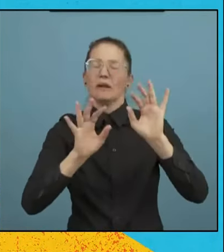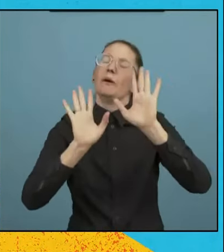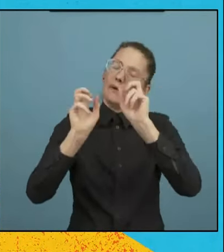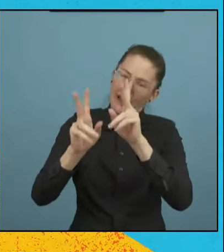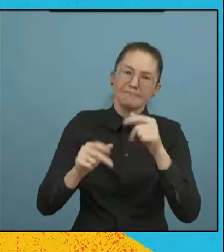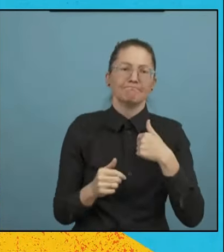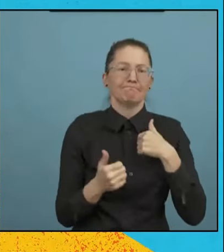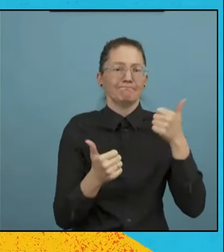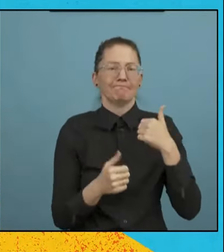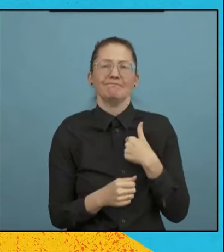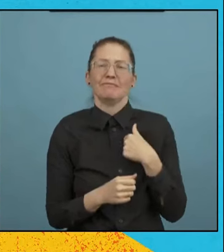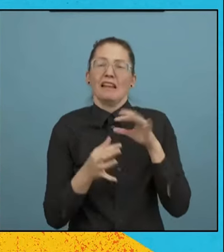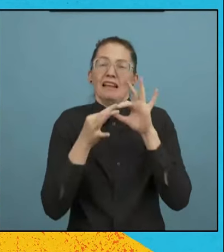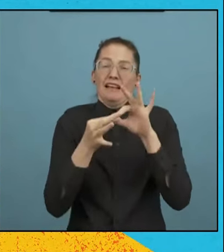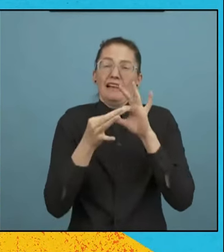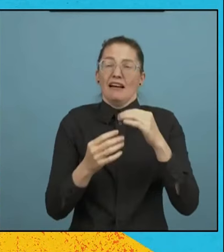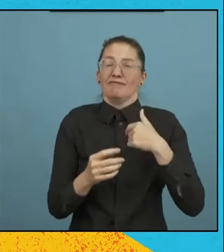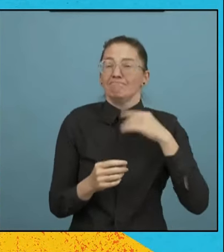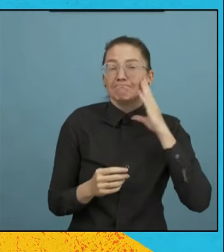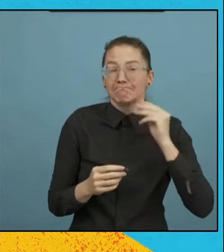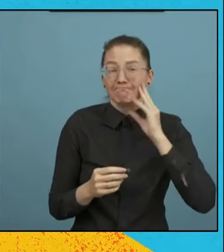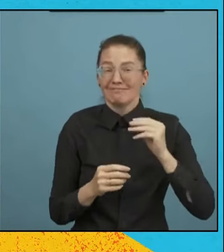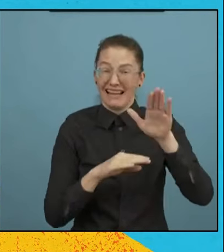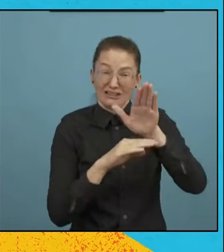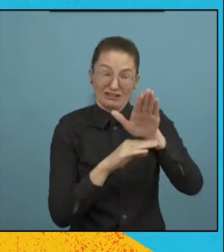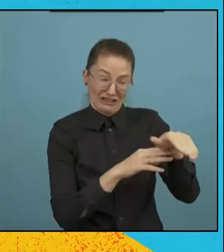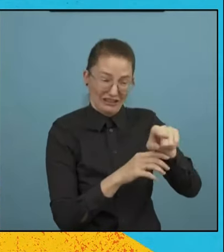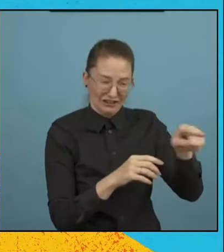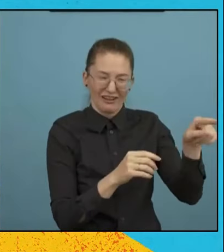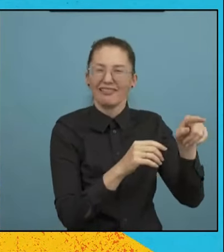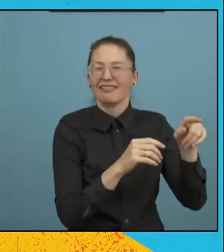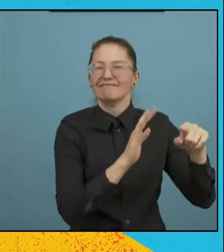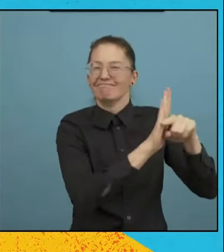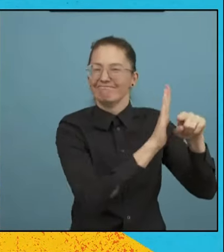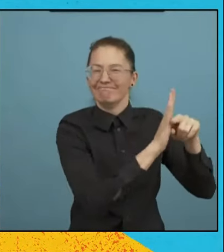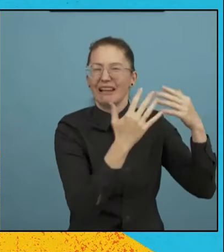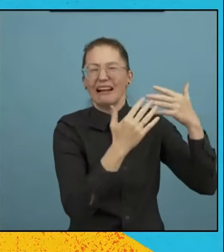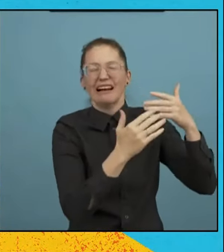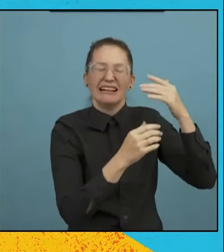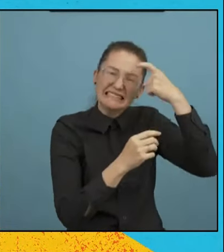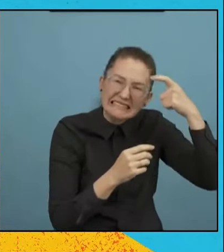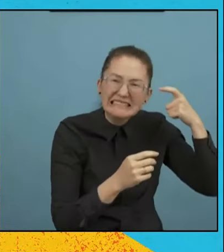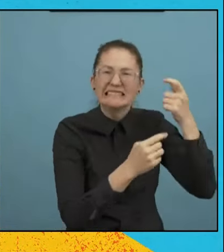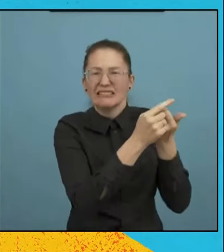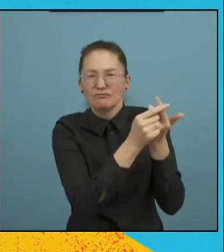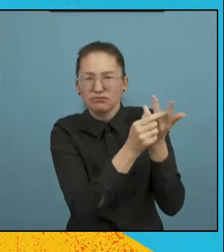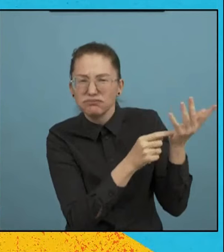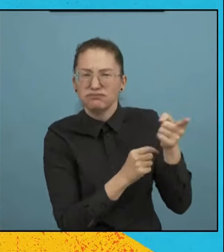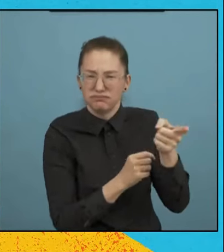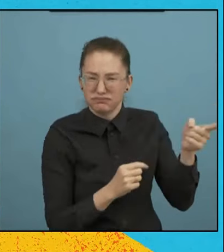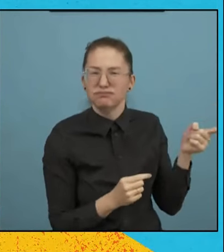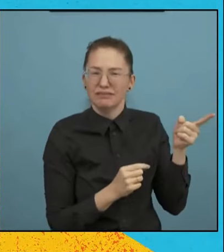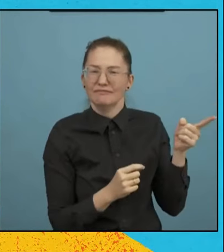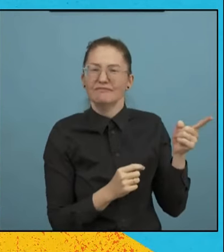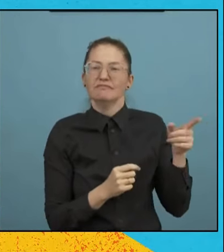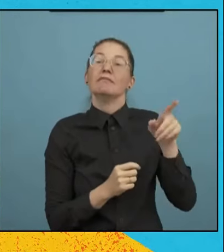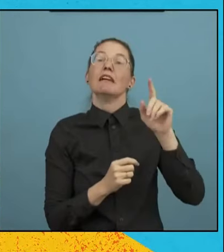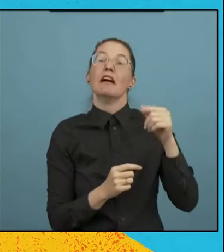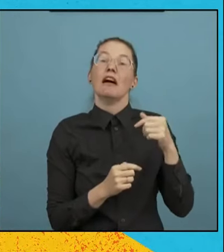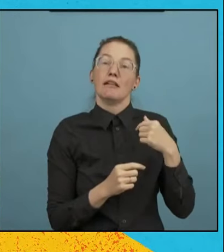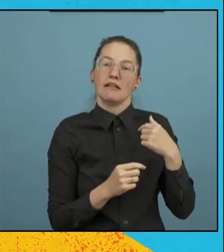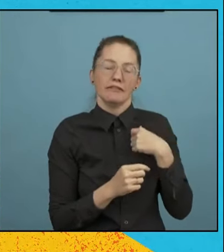in the United Nations Convention on the Rights of the Child. The CRC was a historic moment when the multilateral system